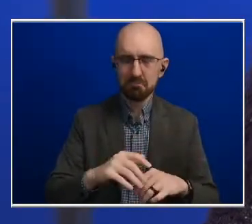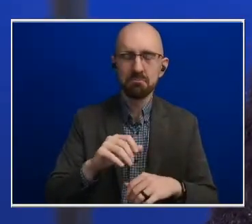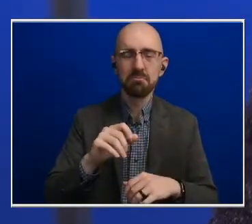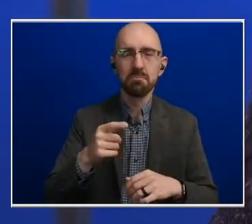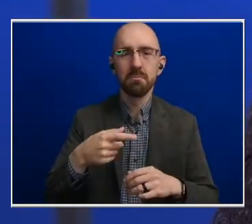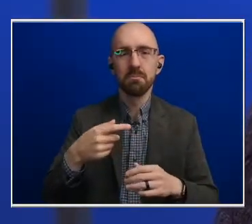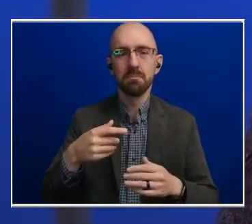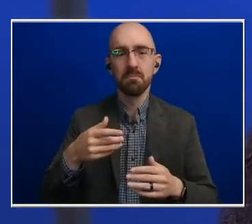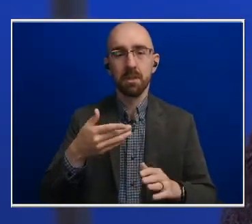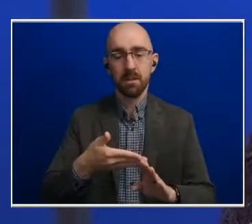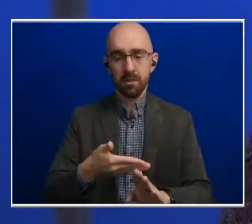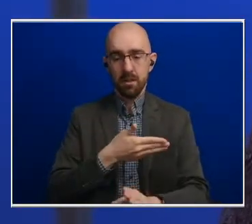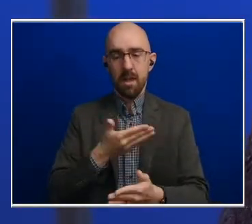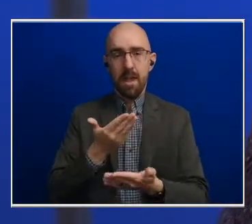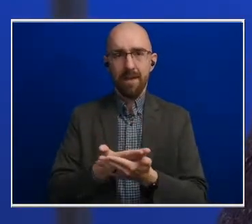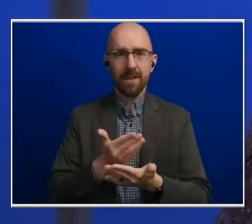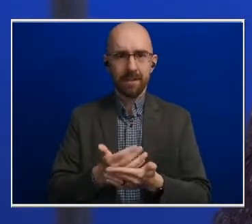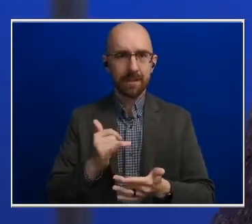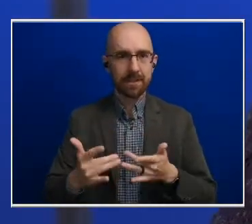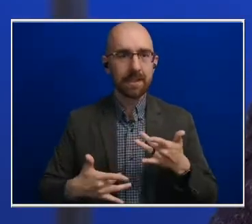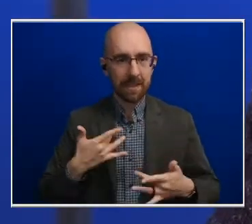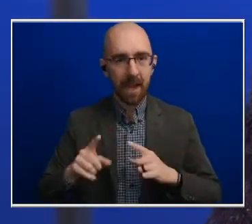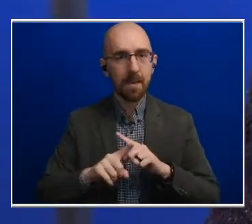very exciting, but we need to